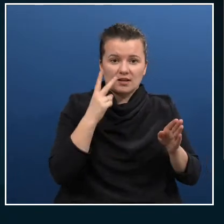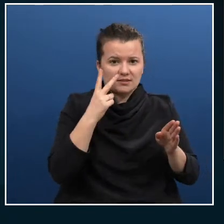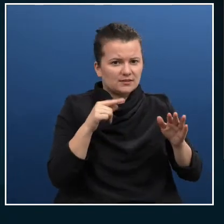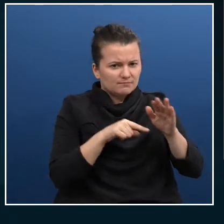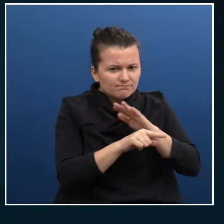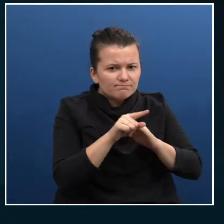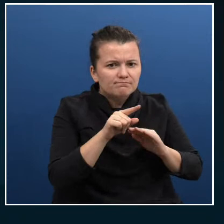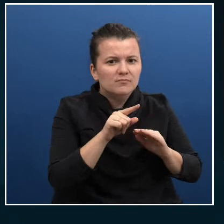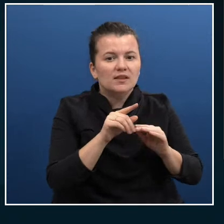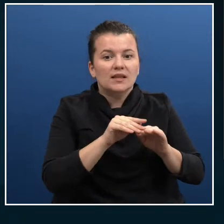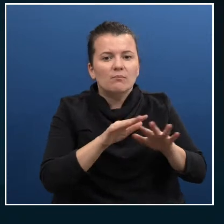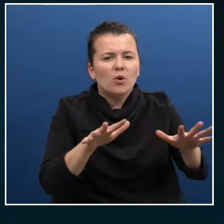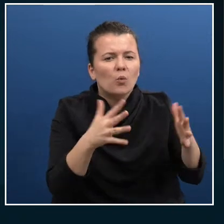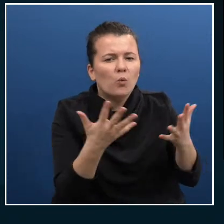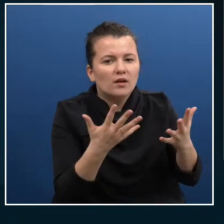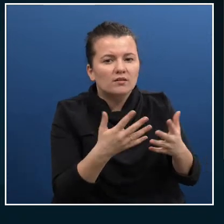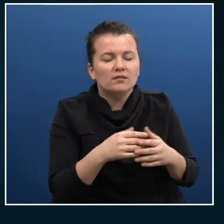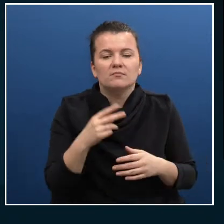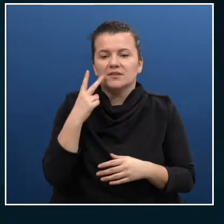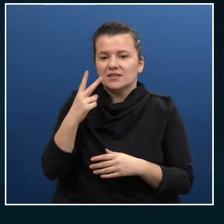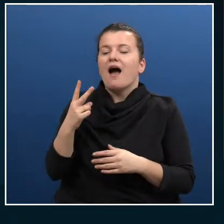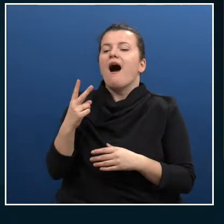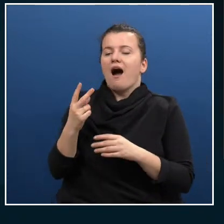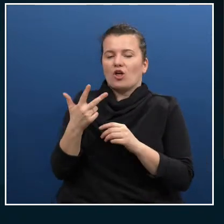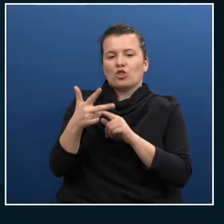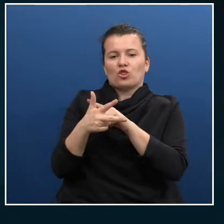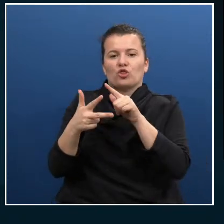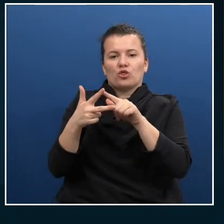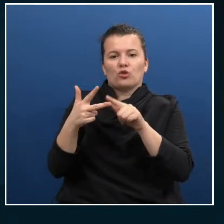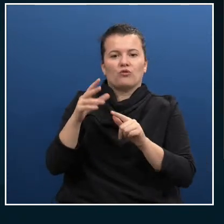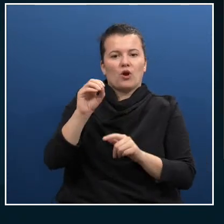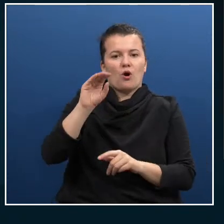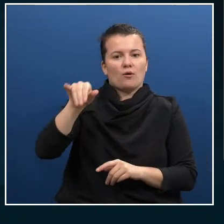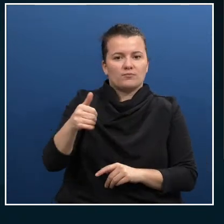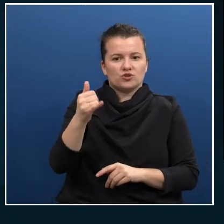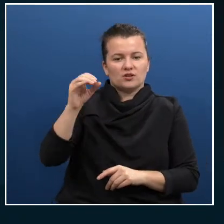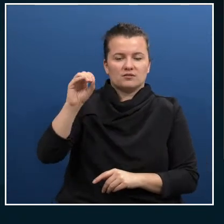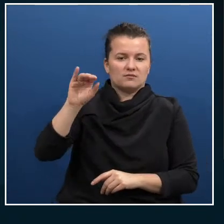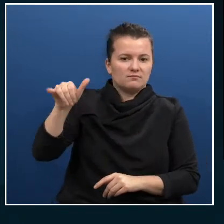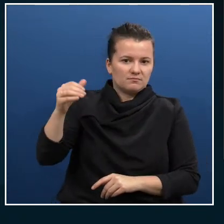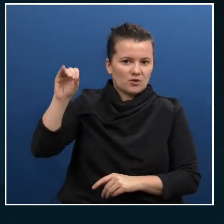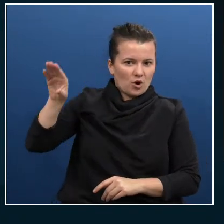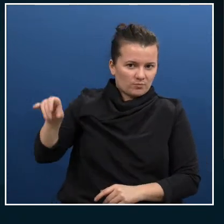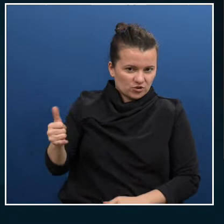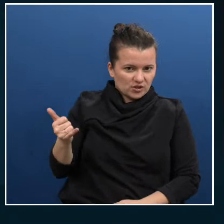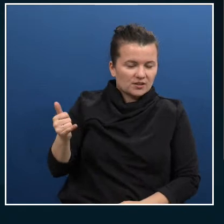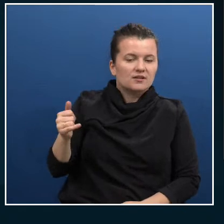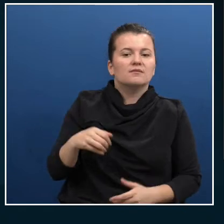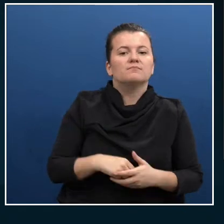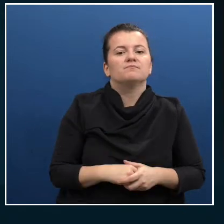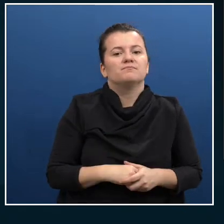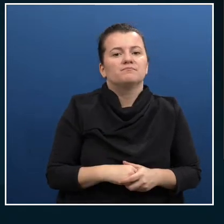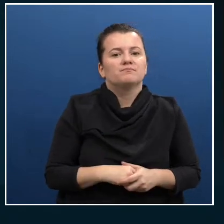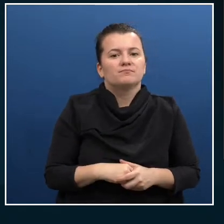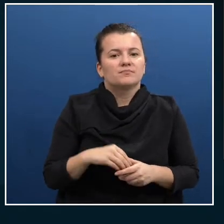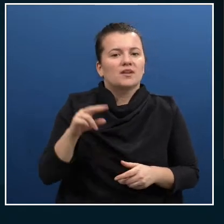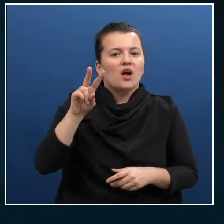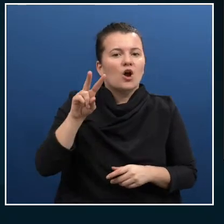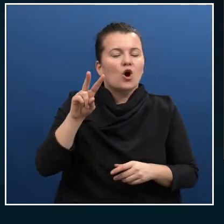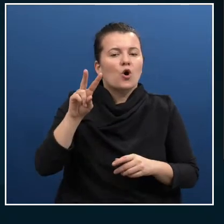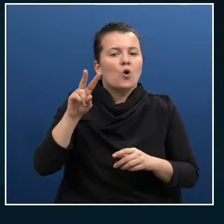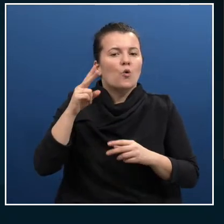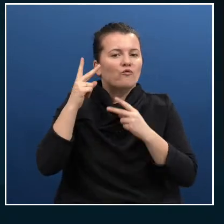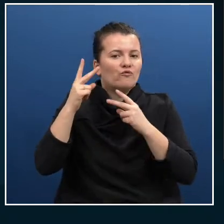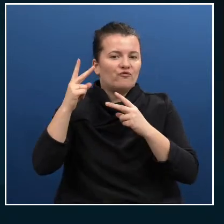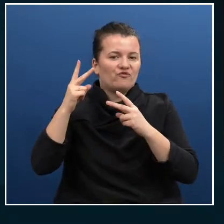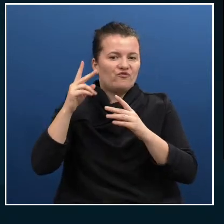virtual machines with the 3 objects. So first the virtual network, then the network adapter, and now the virtual machine, because of those dependence on